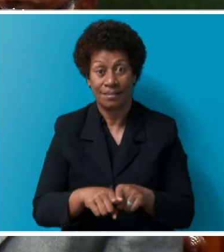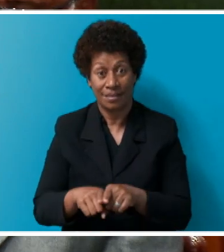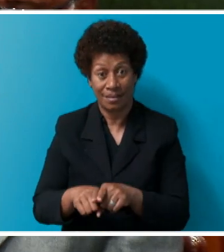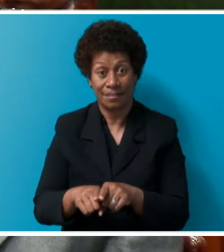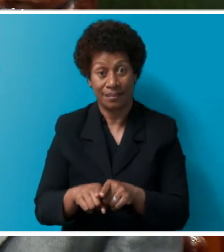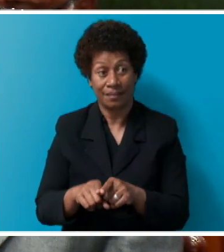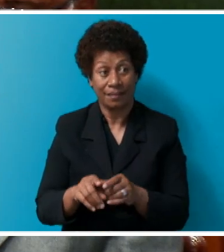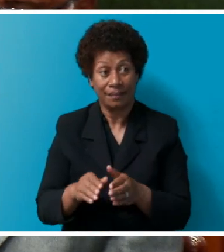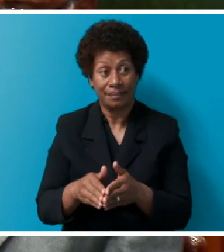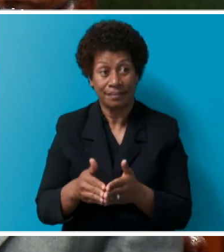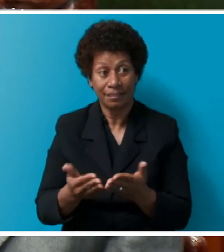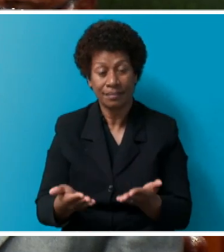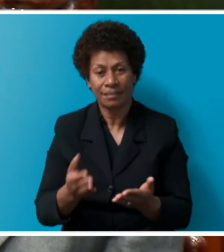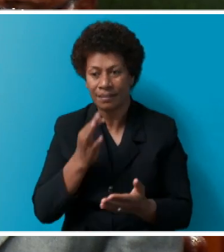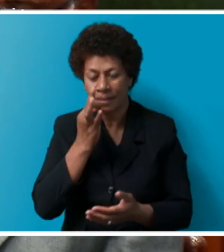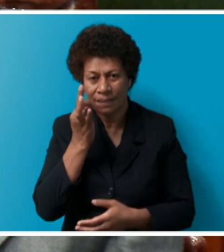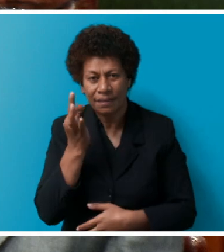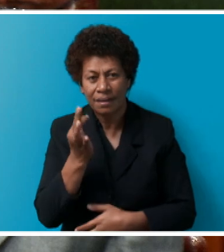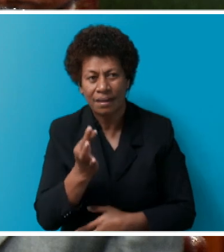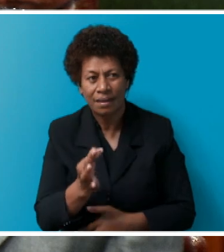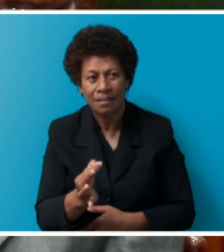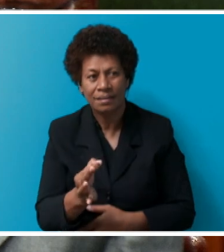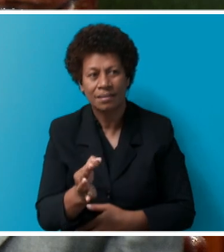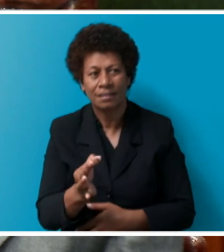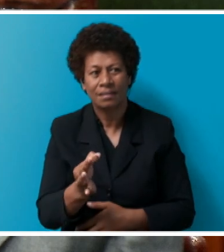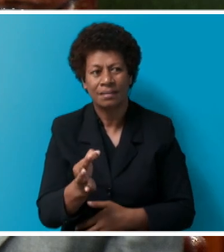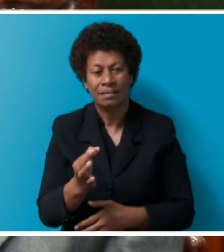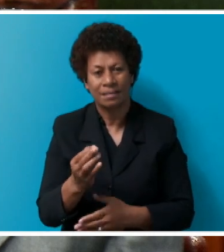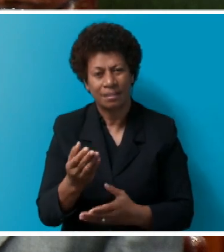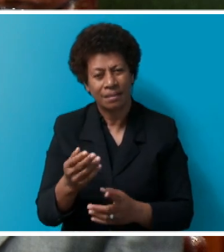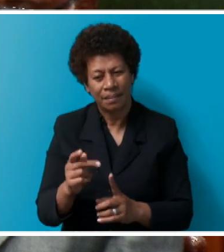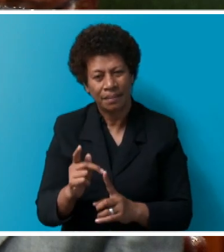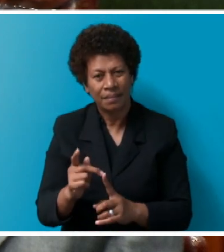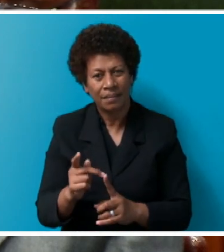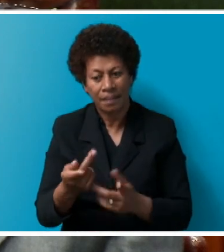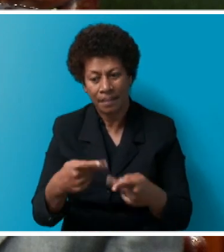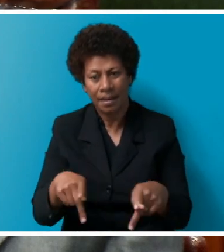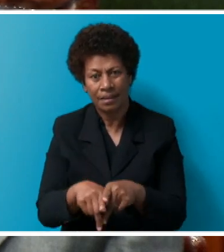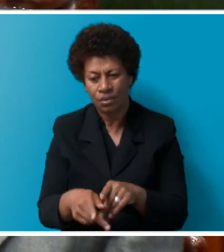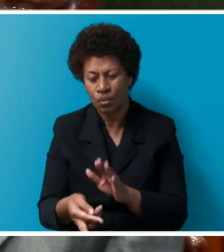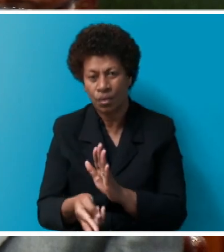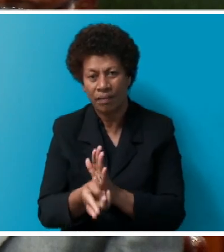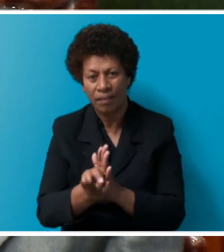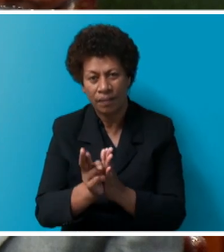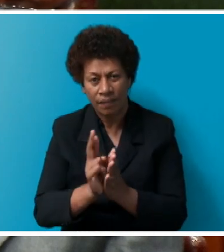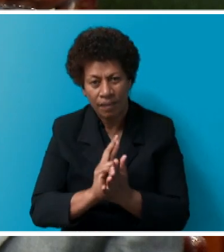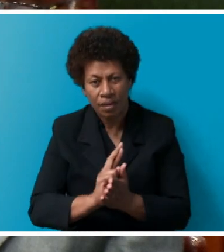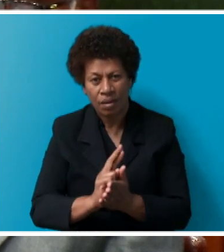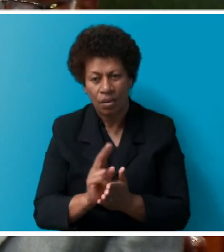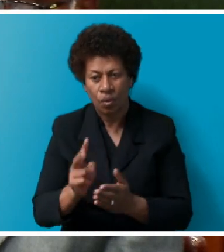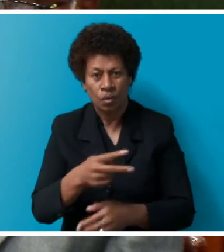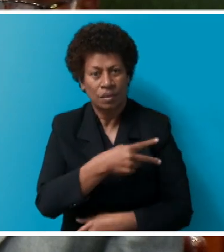extent of asking this particular place to review their